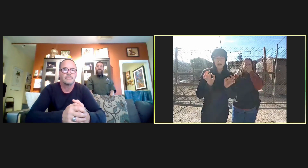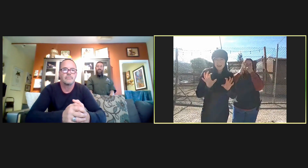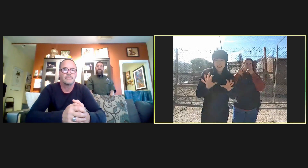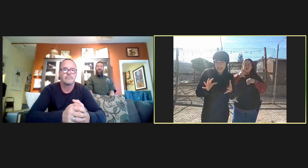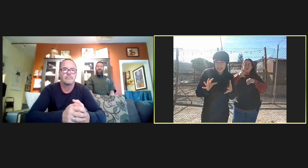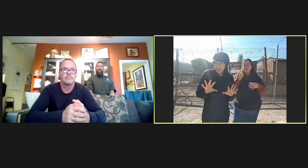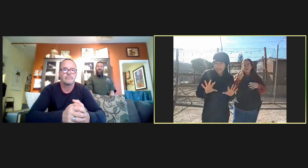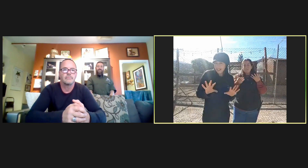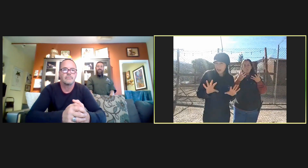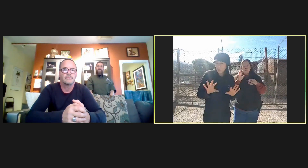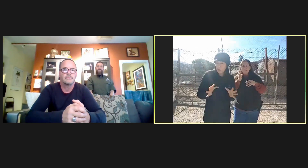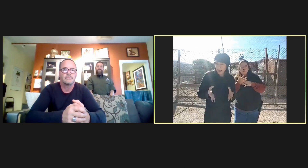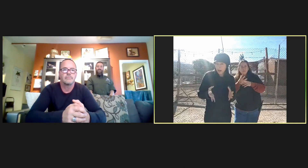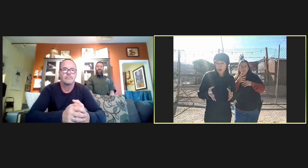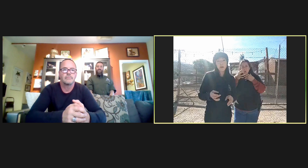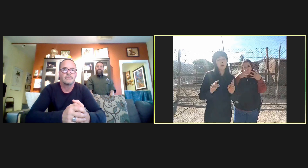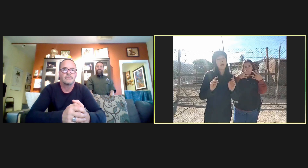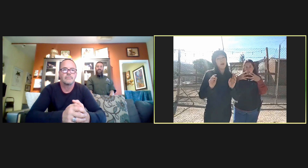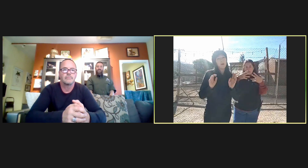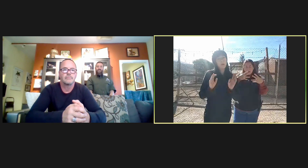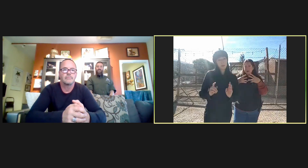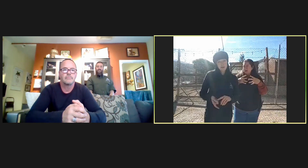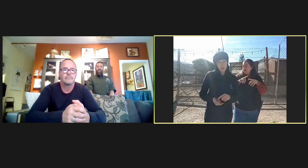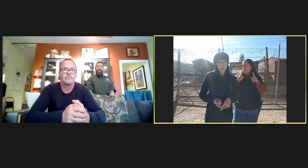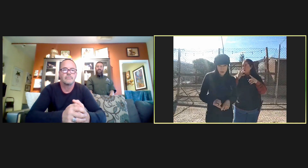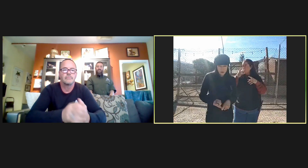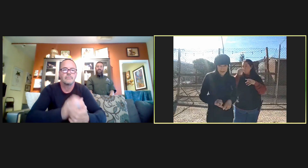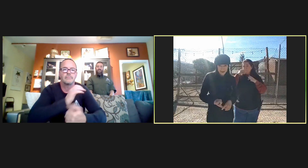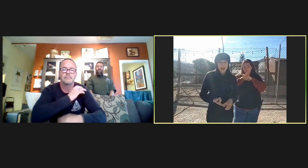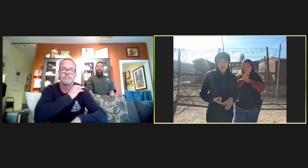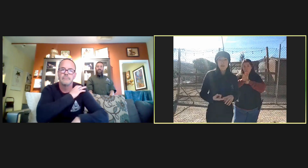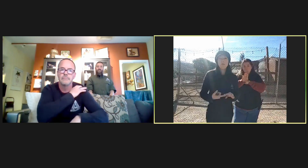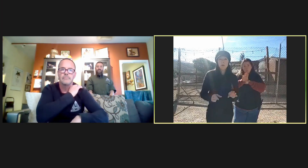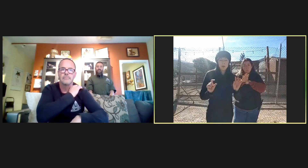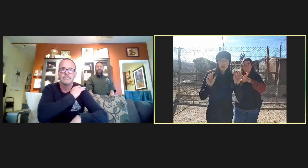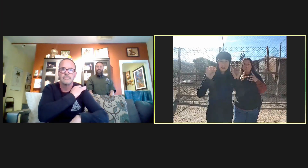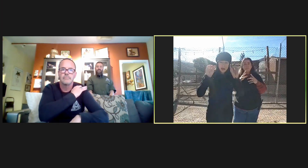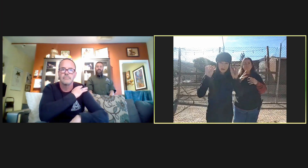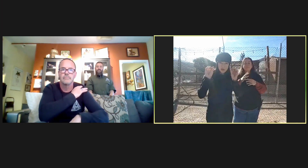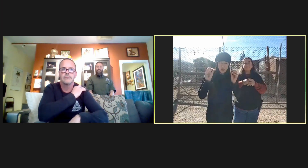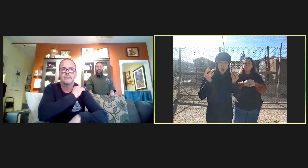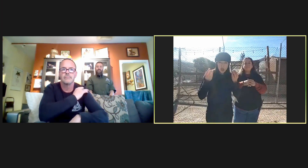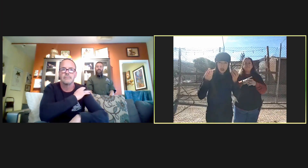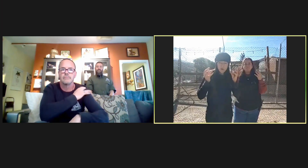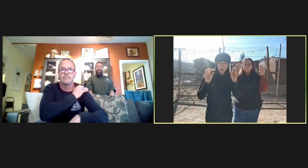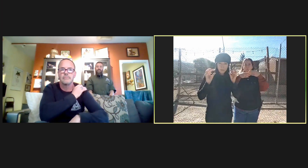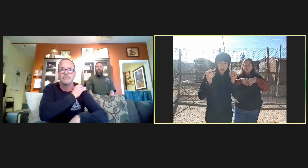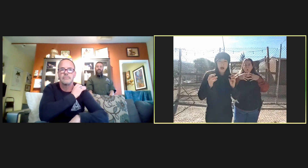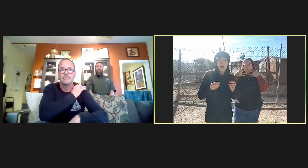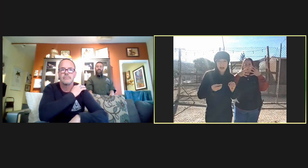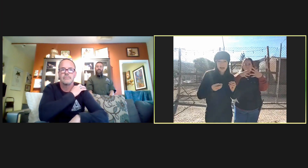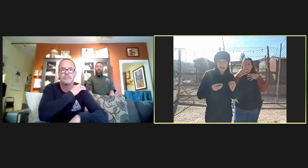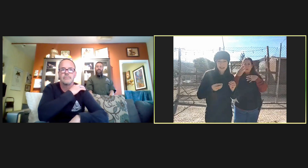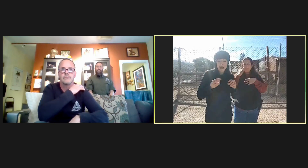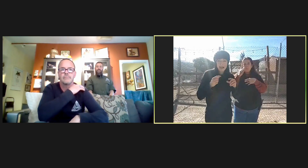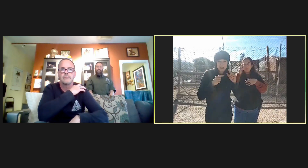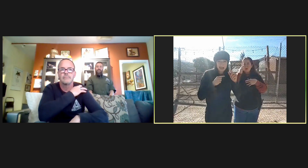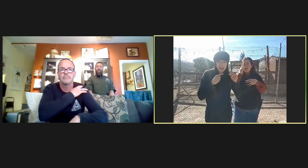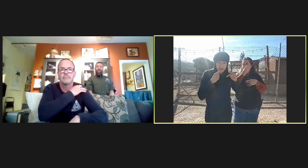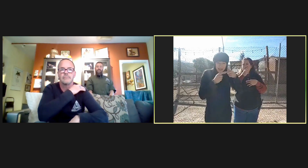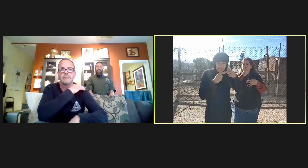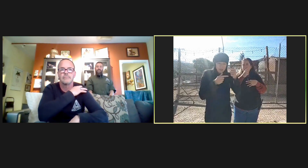see anybody who has it, might slightly gray, although when wolves are born, they're born with these kind of dark